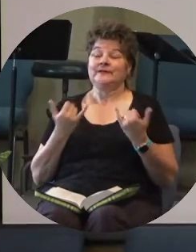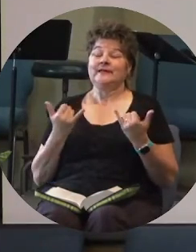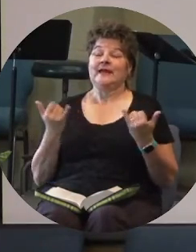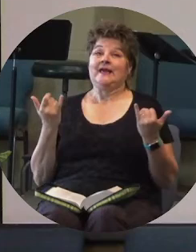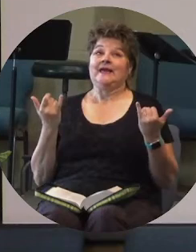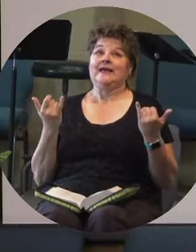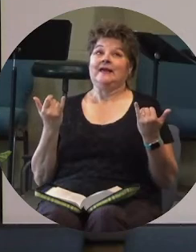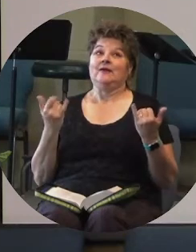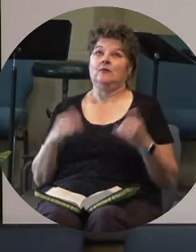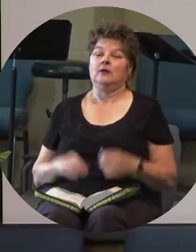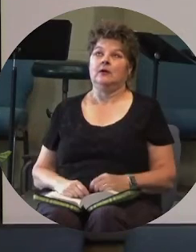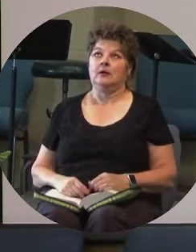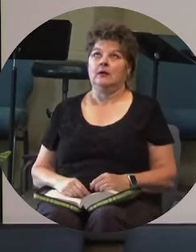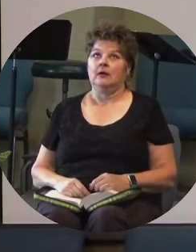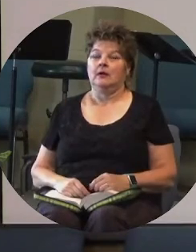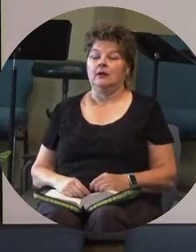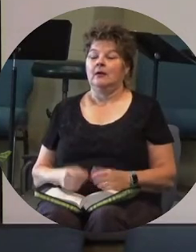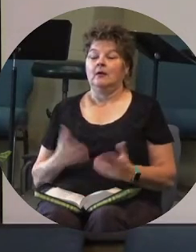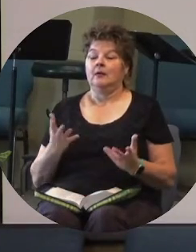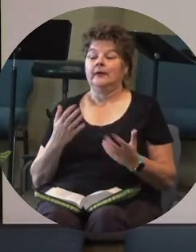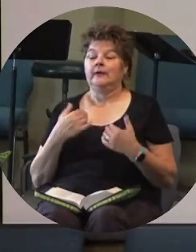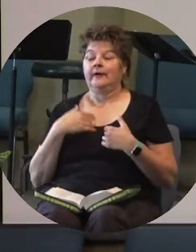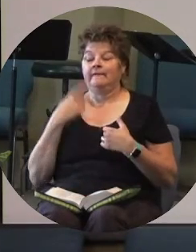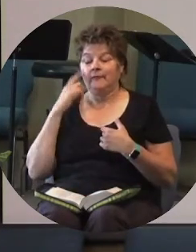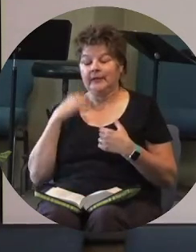Or, "God, what have you got for me today?"